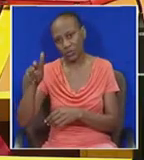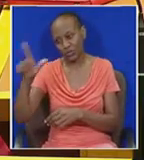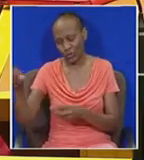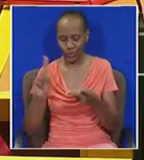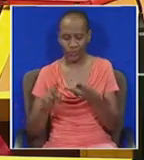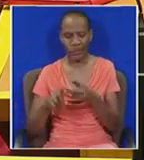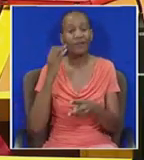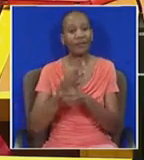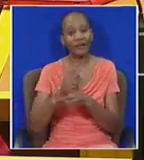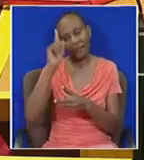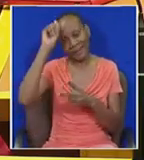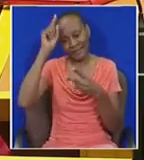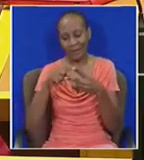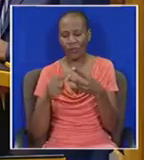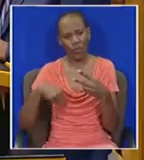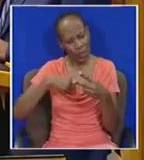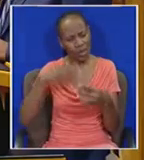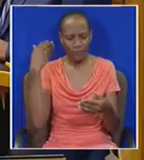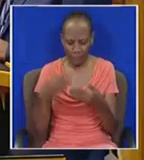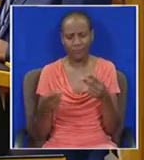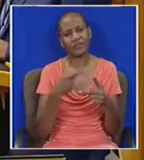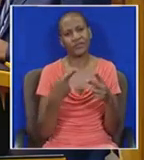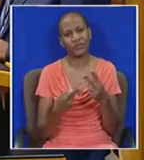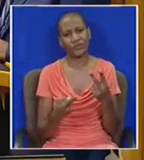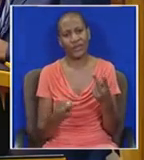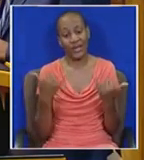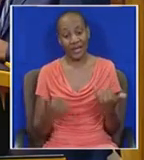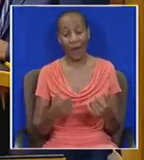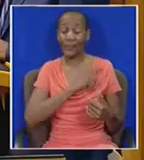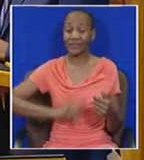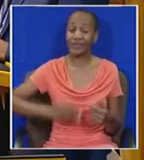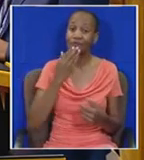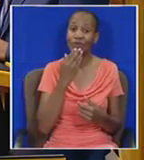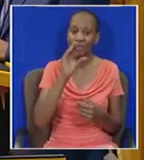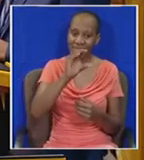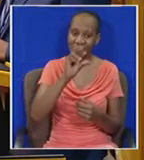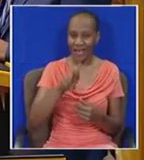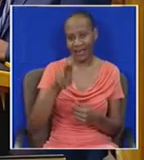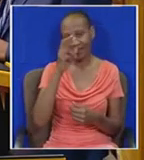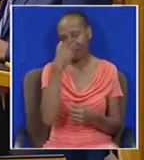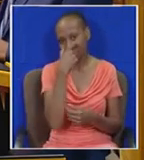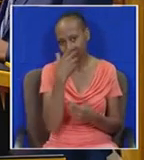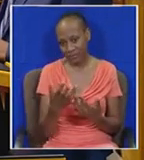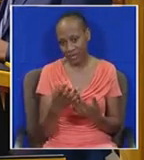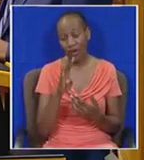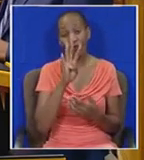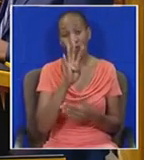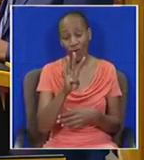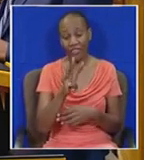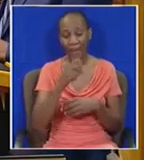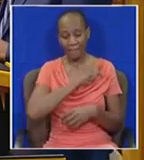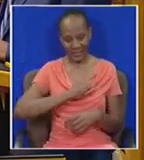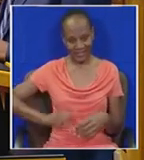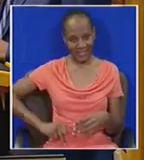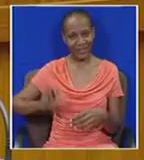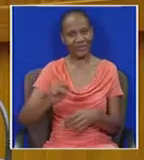late Tata Nelson Mandela under the presidency of Cyril Ramaphosa as the 5th democratically elected president of the Republic